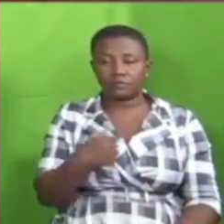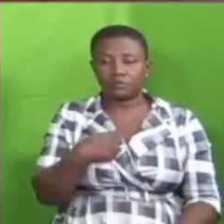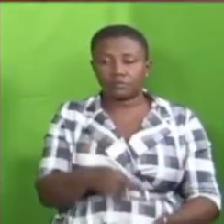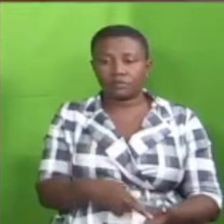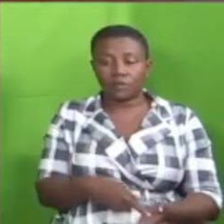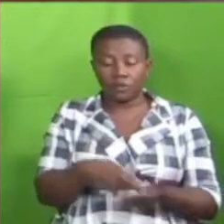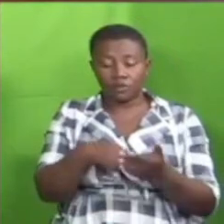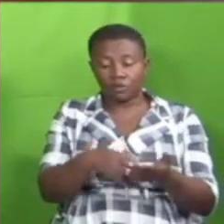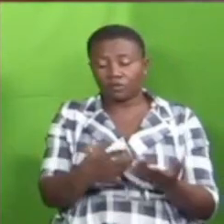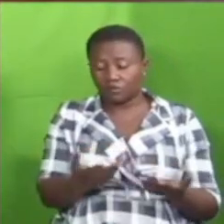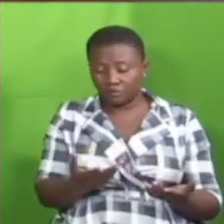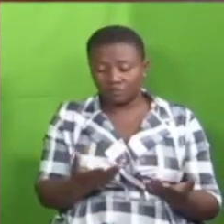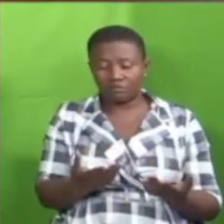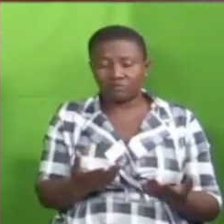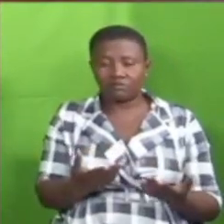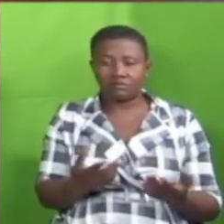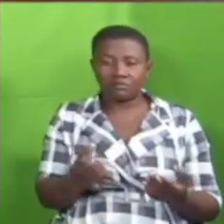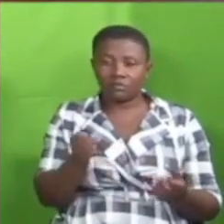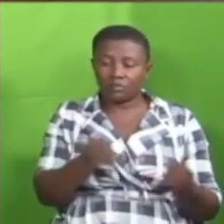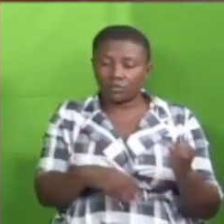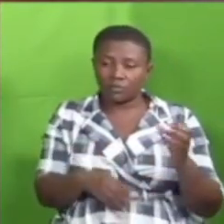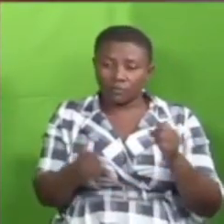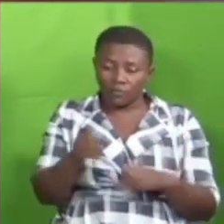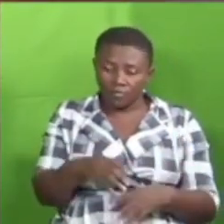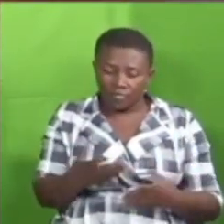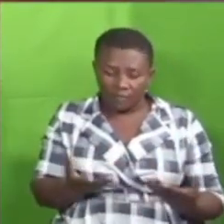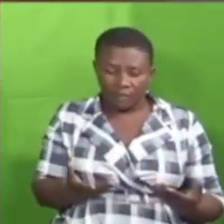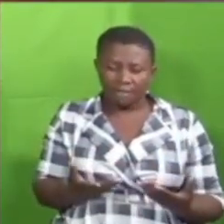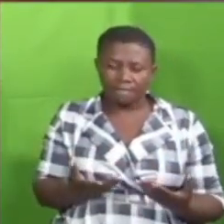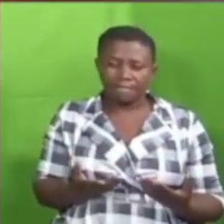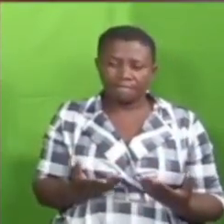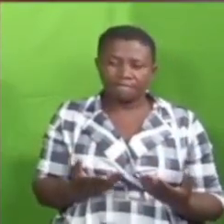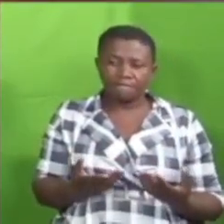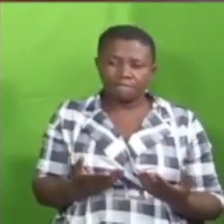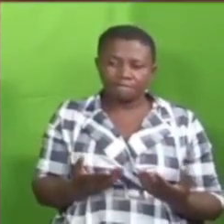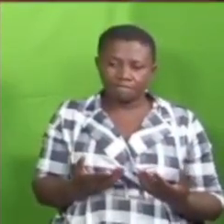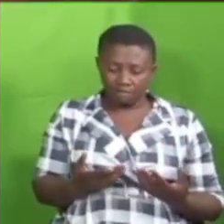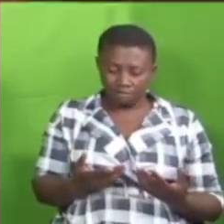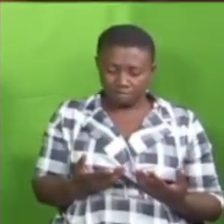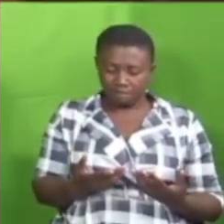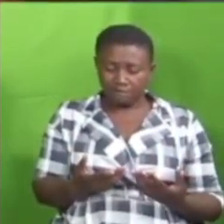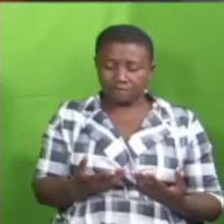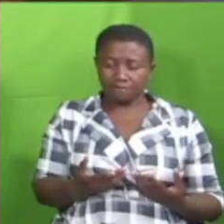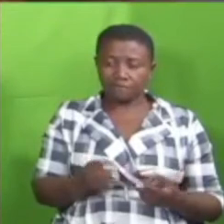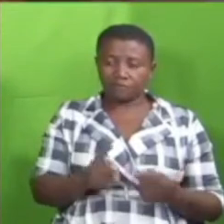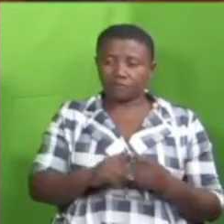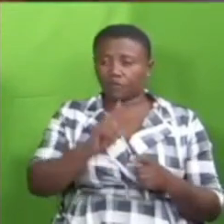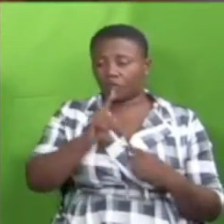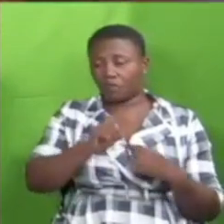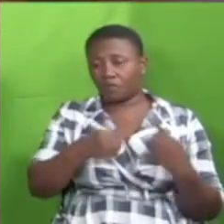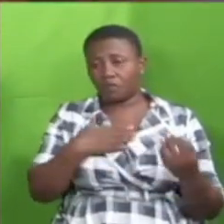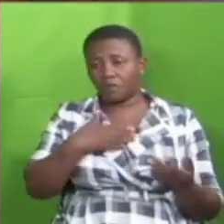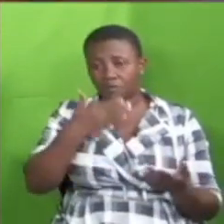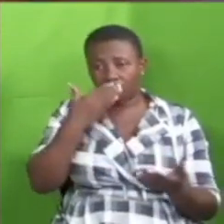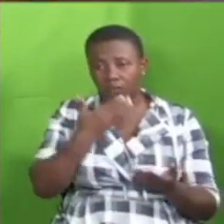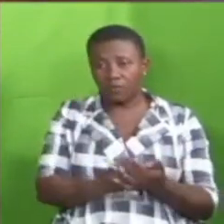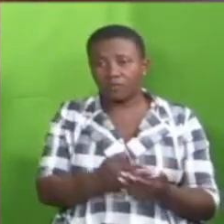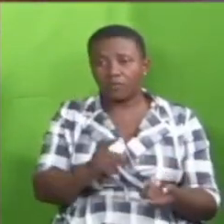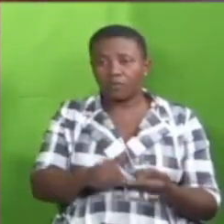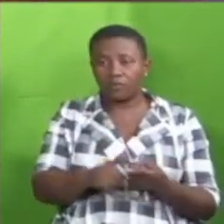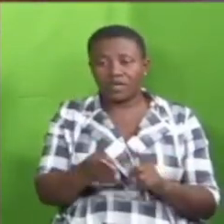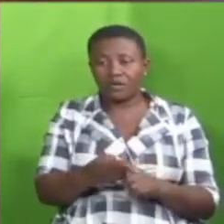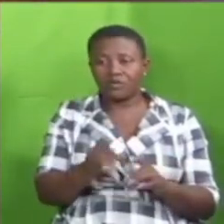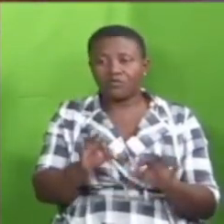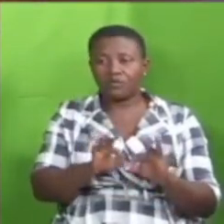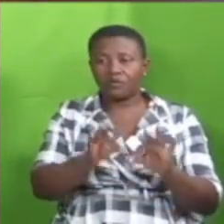to contribute. To eulogize my very, very, very, very good friend, family